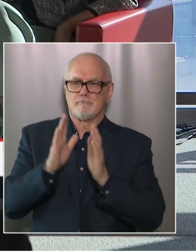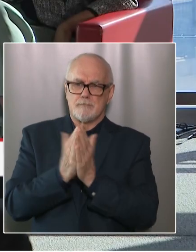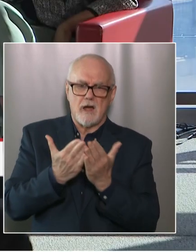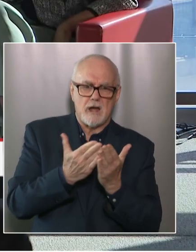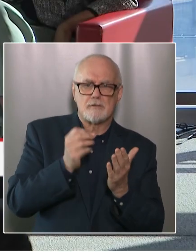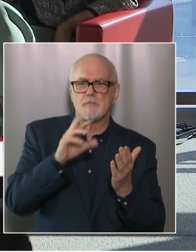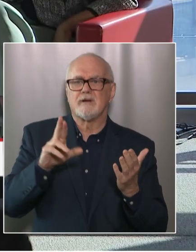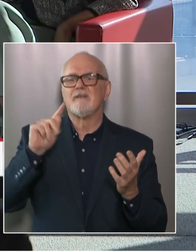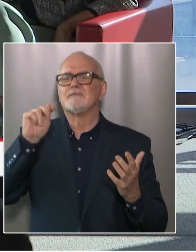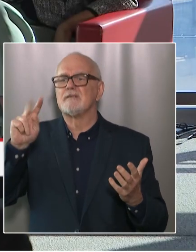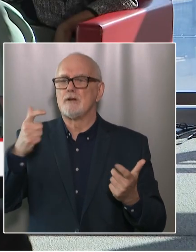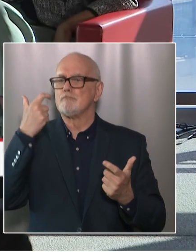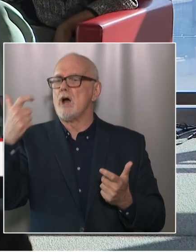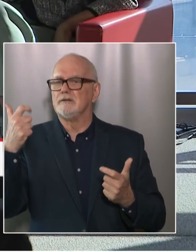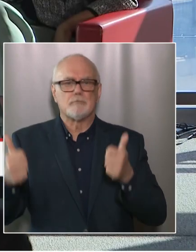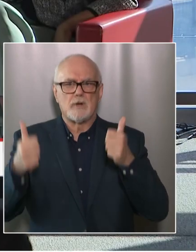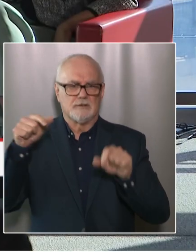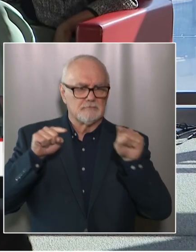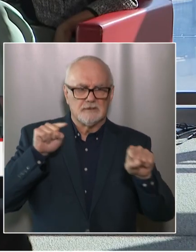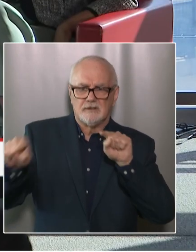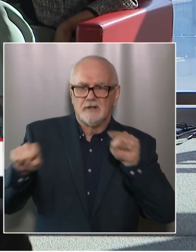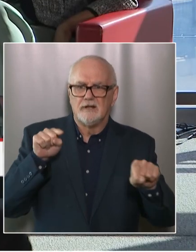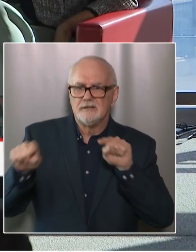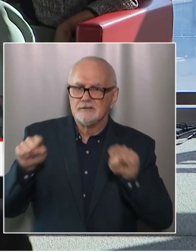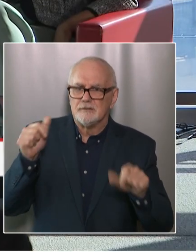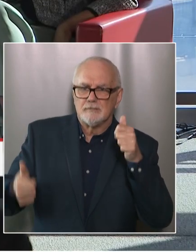that you watched?